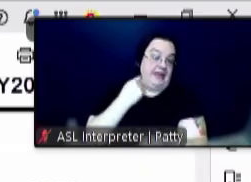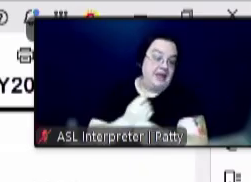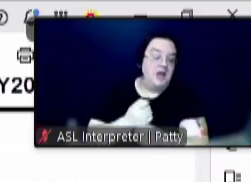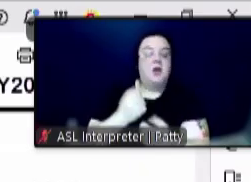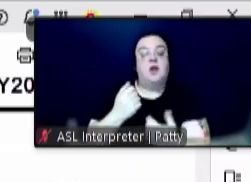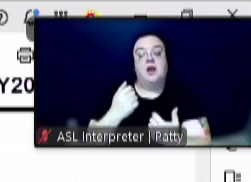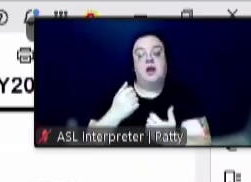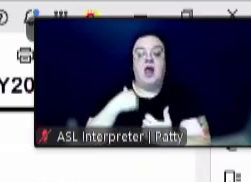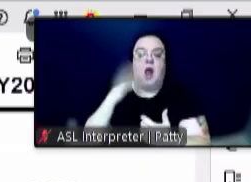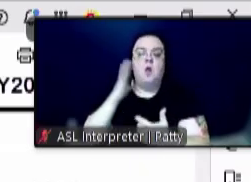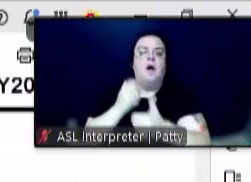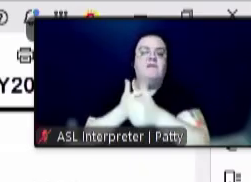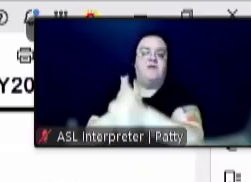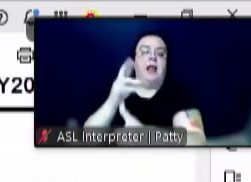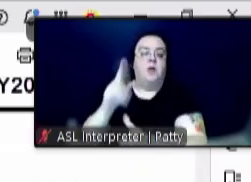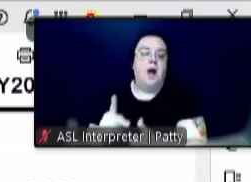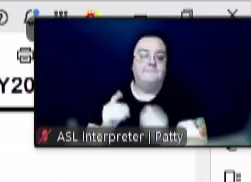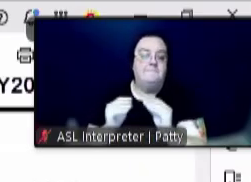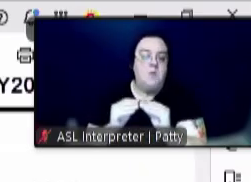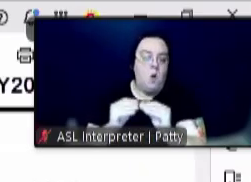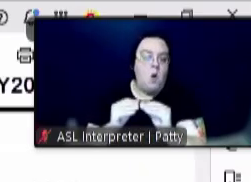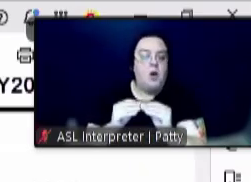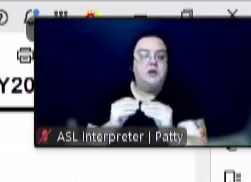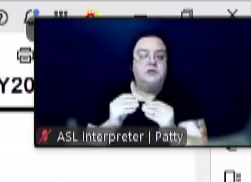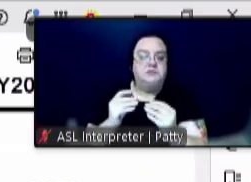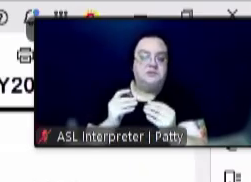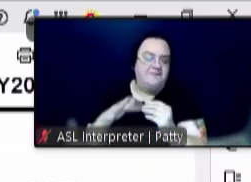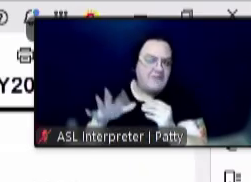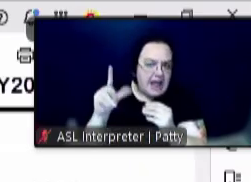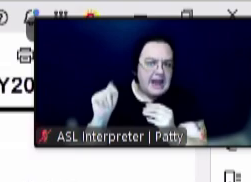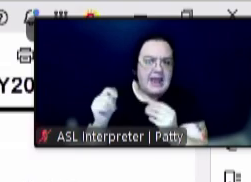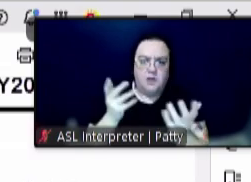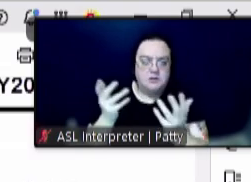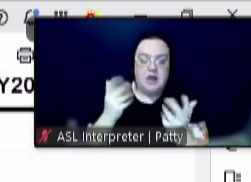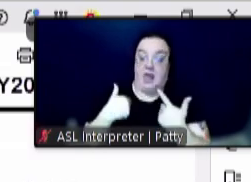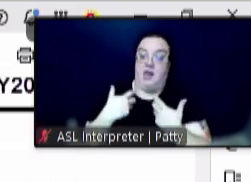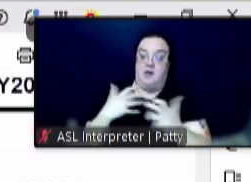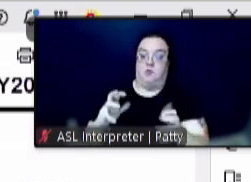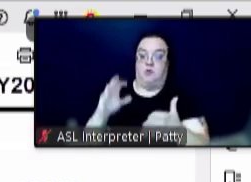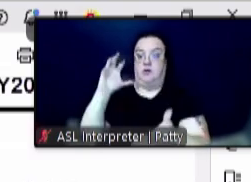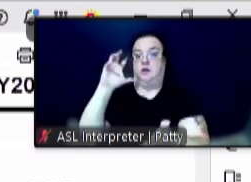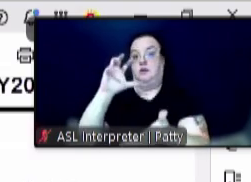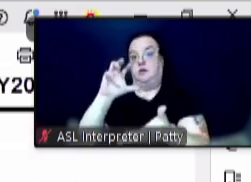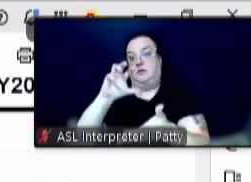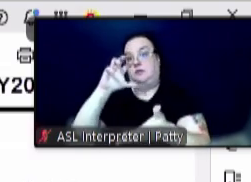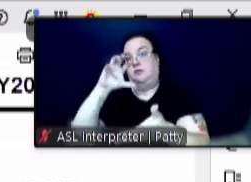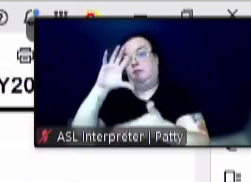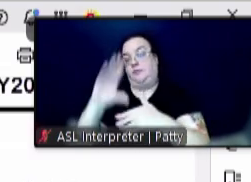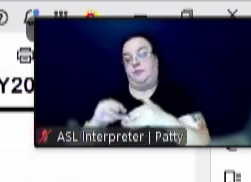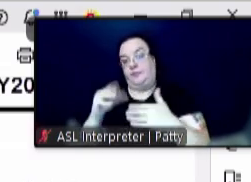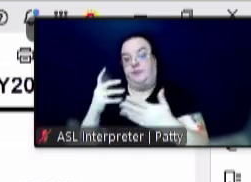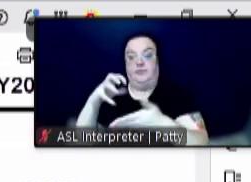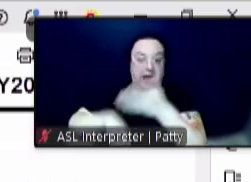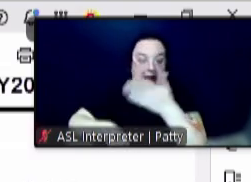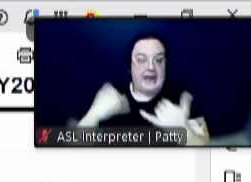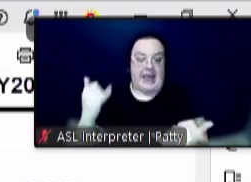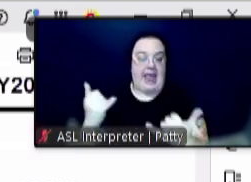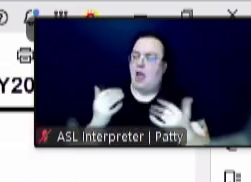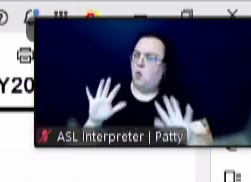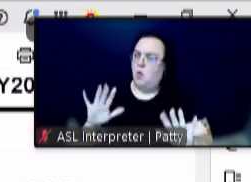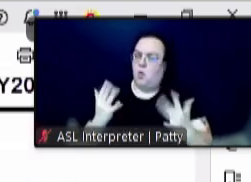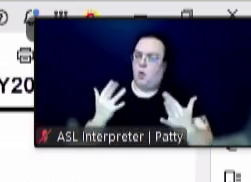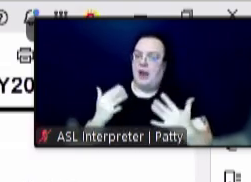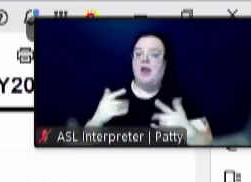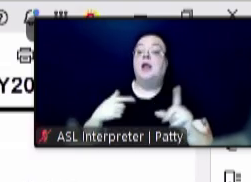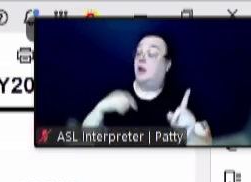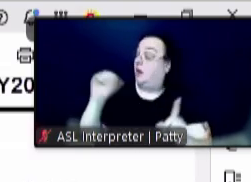as follow up as well. Make sure that that's the case. I don't want to take it out yet, ideally. Yeah. no, okay. I would like